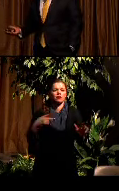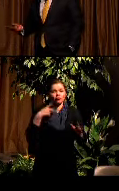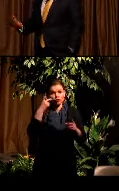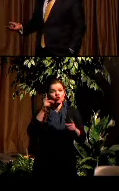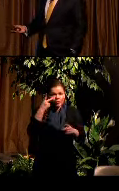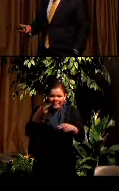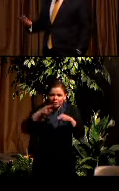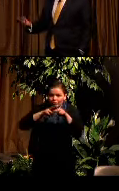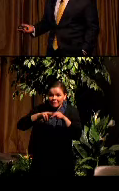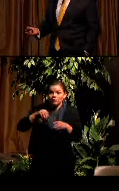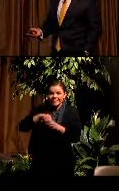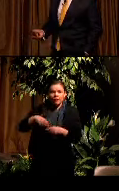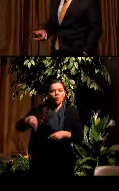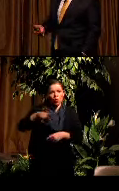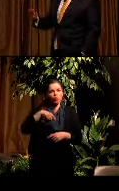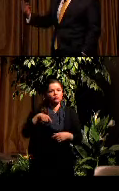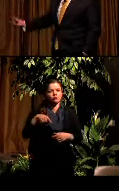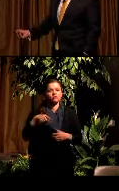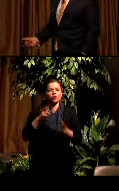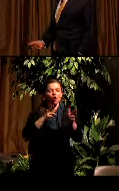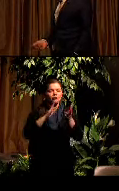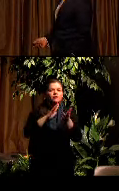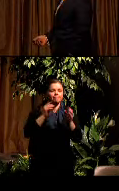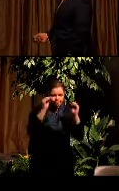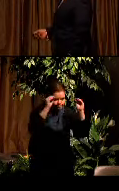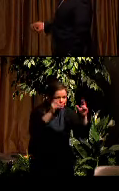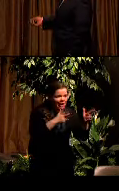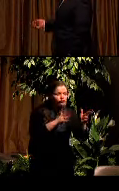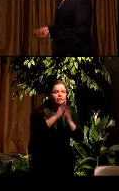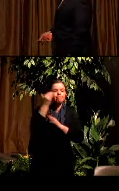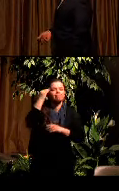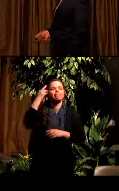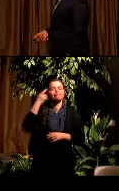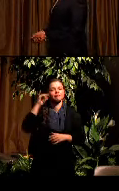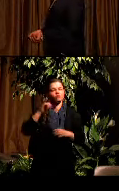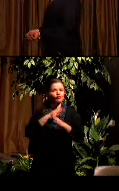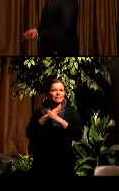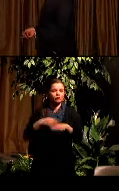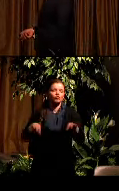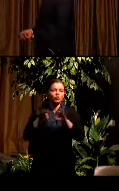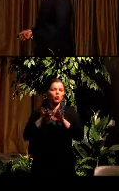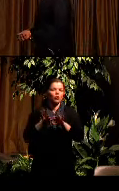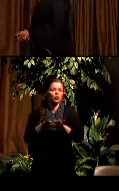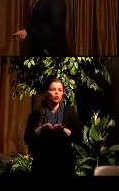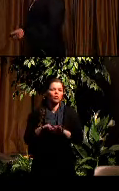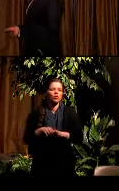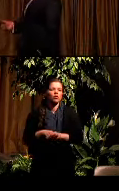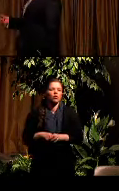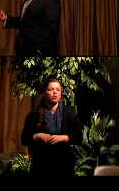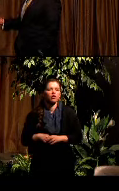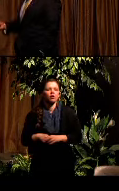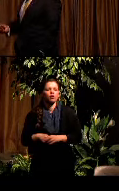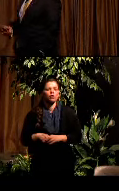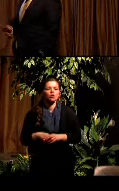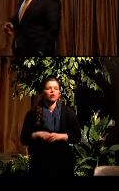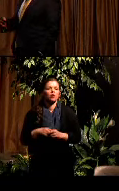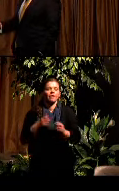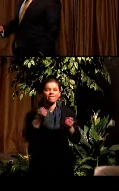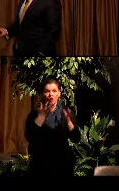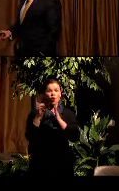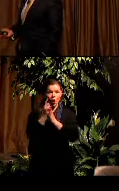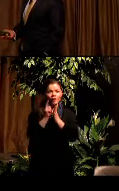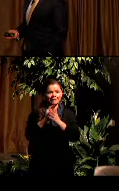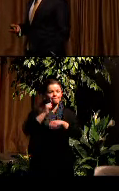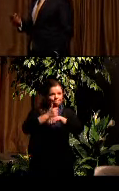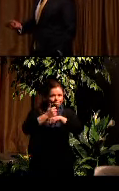how to protect the resource that they really valued. We need to put habitat aside. And things like the North American Wetlands Conservation Act restored or enhanced over